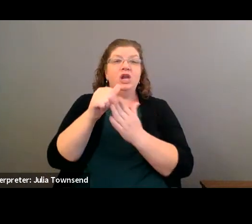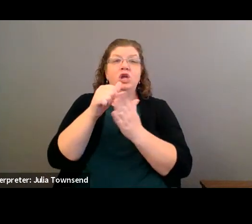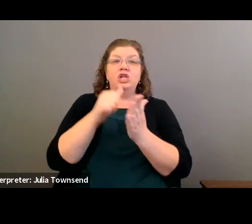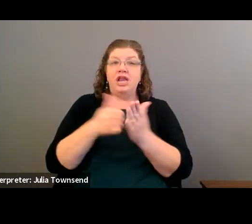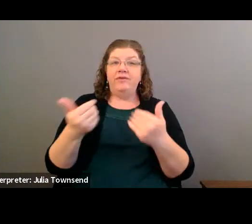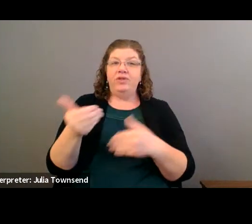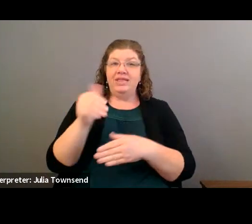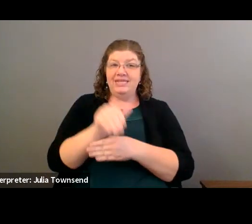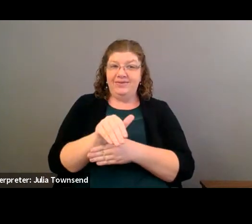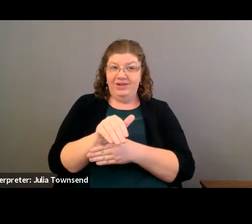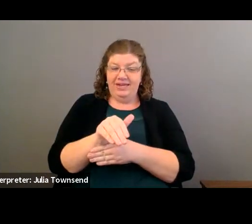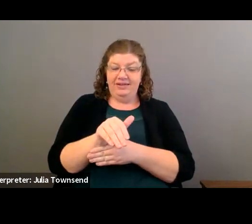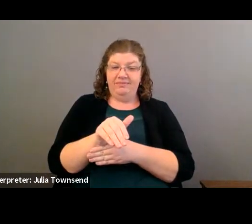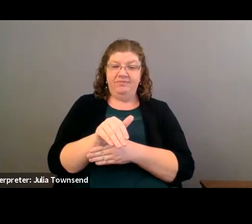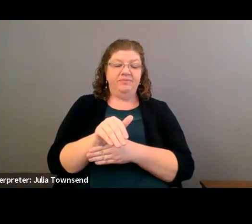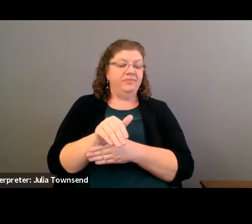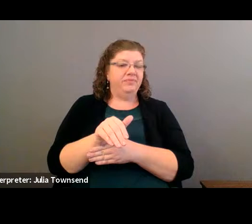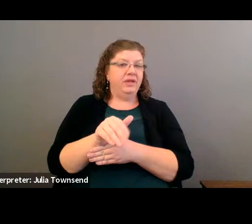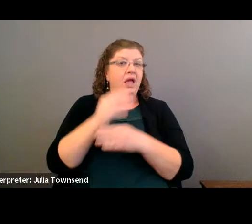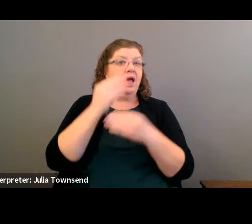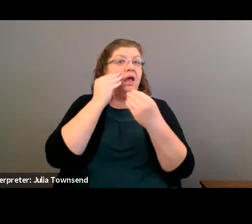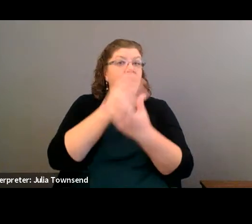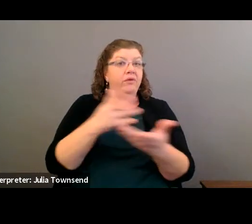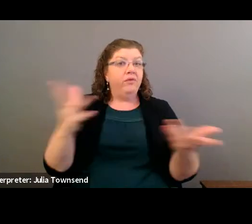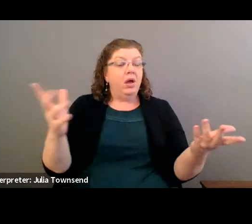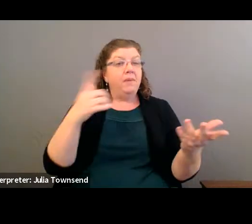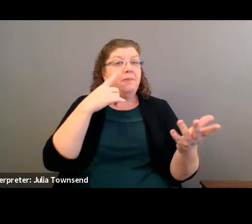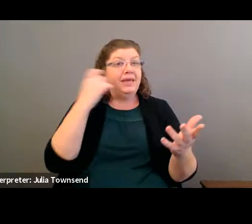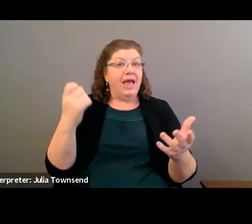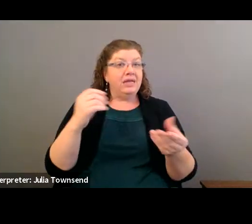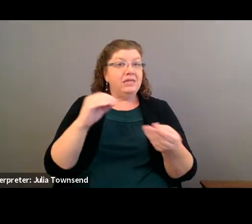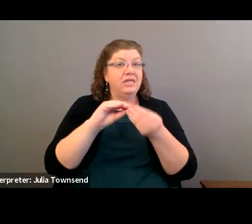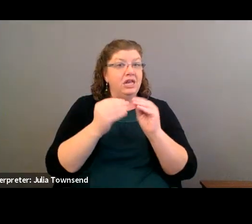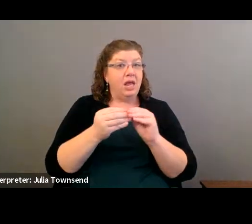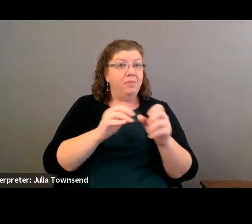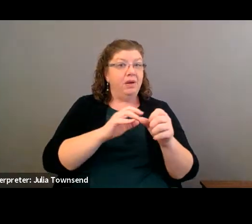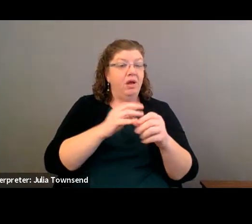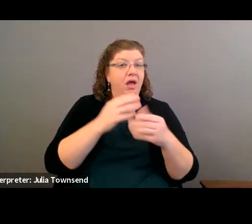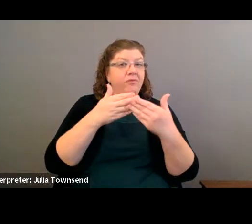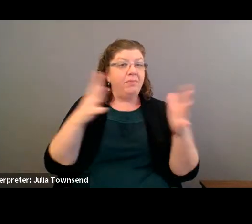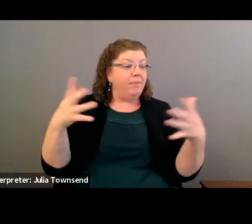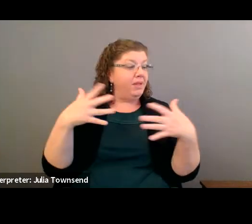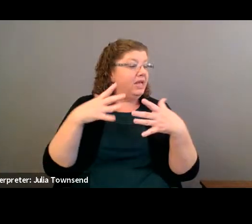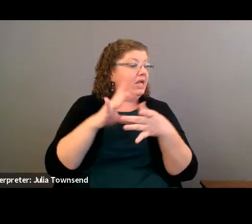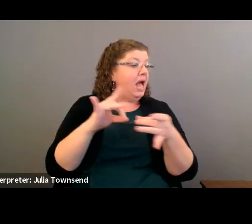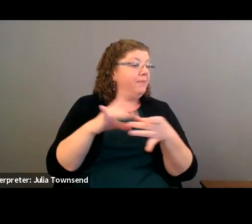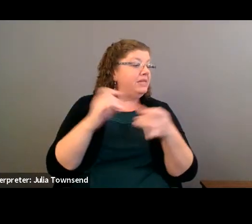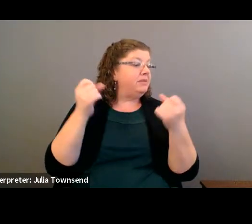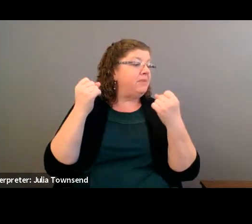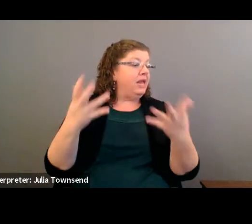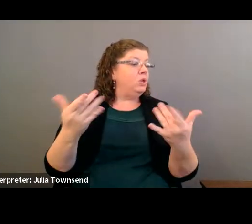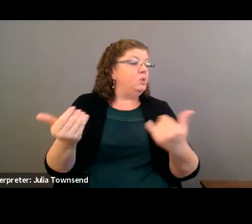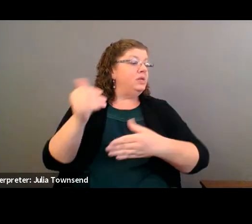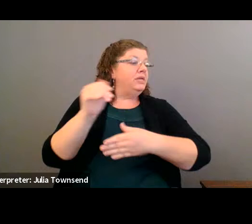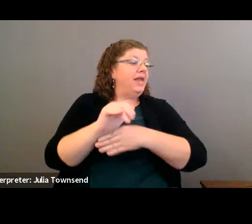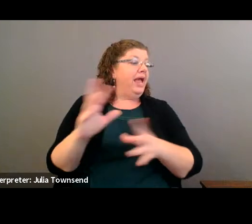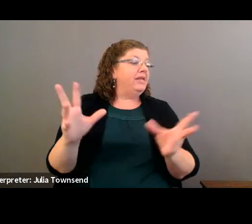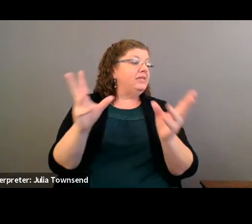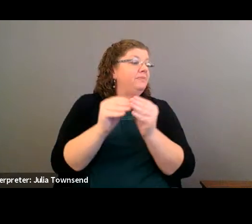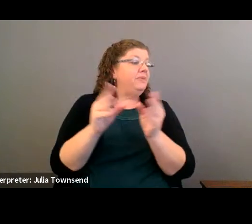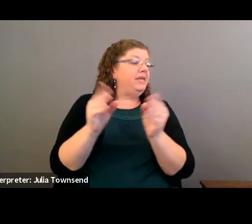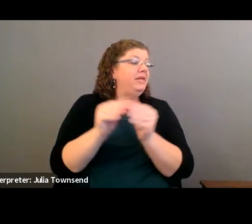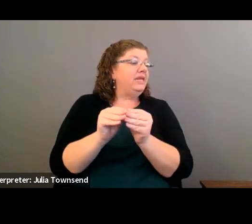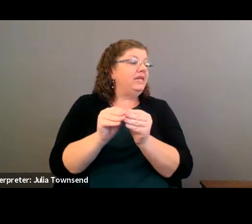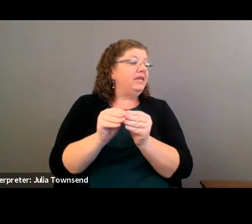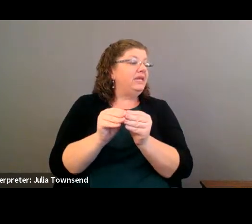evening. I do want to inform you that because of the number of public comments, again, tonight, the meeting, throughout